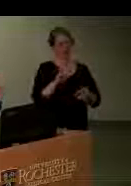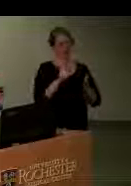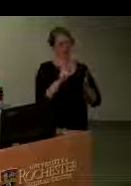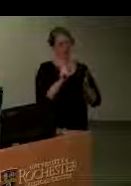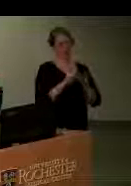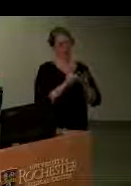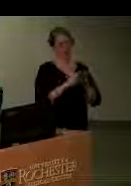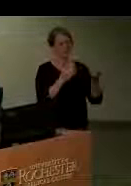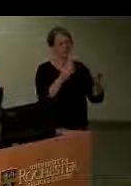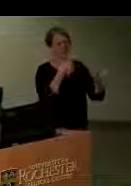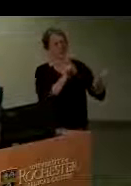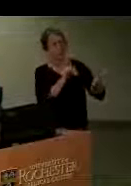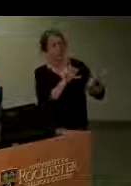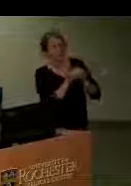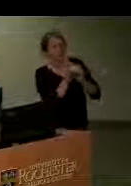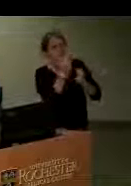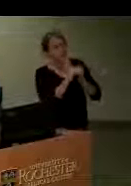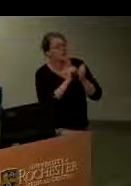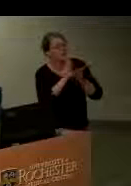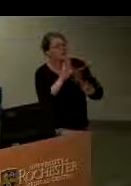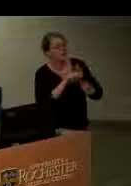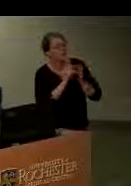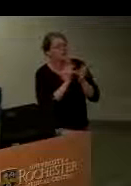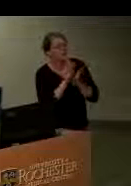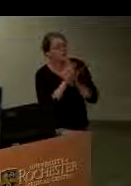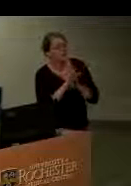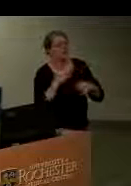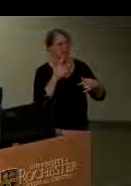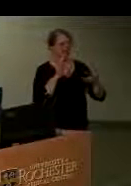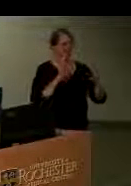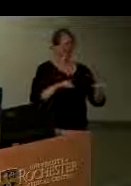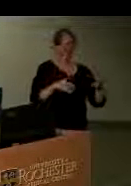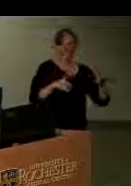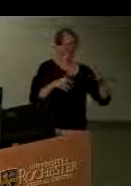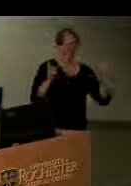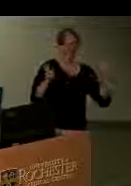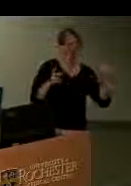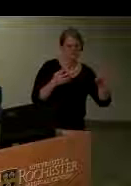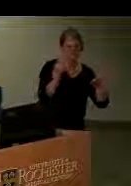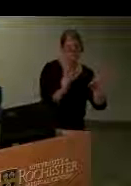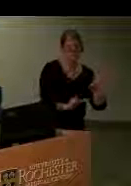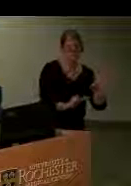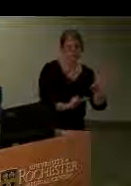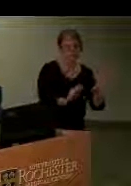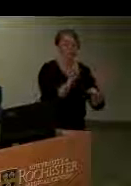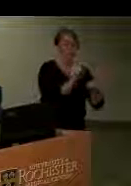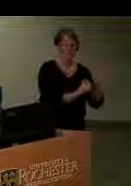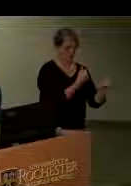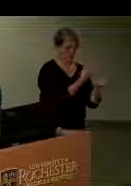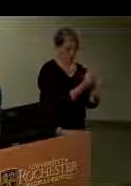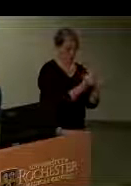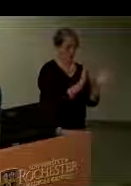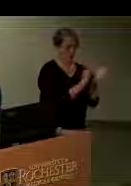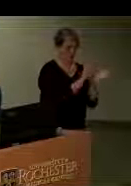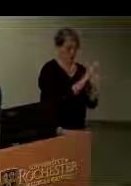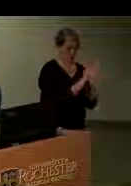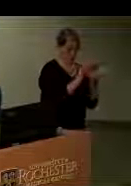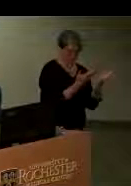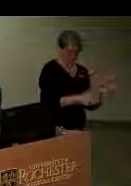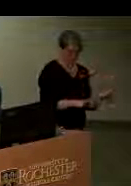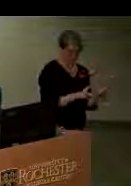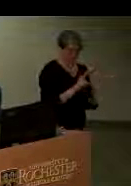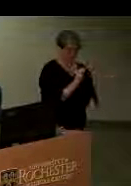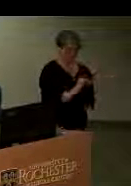wrong with curriculum in medical school? And I said, well, here's what it is. At the end of 2 years of medical school at